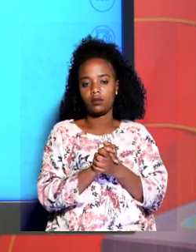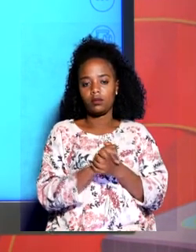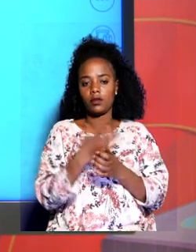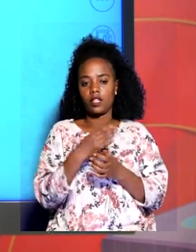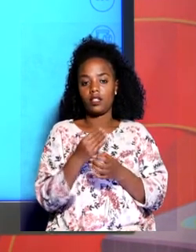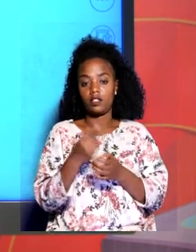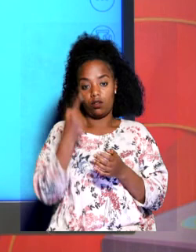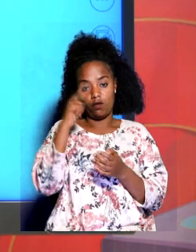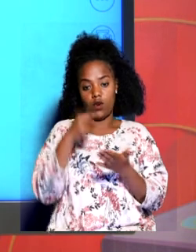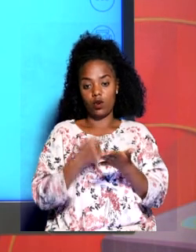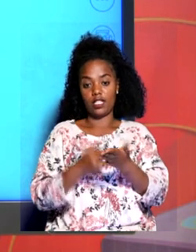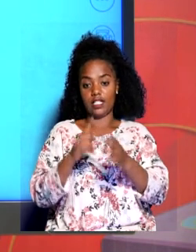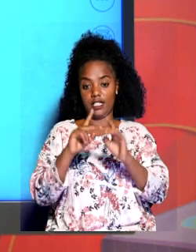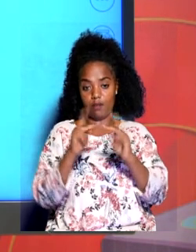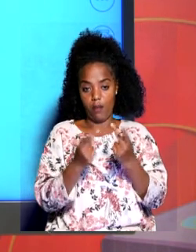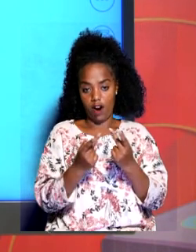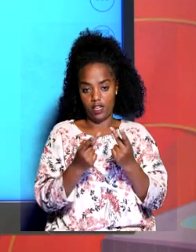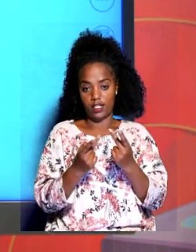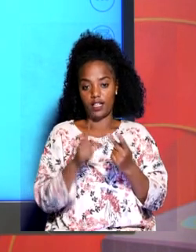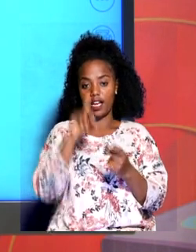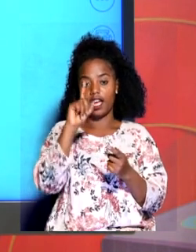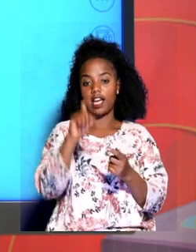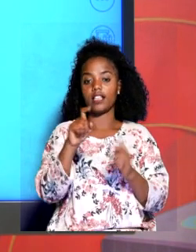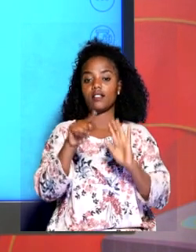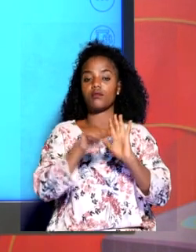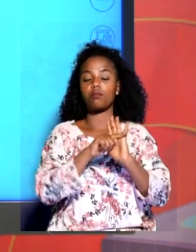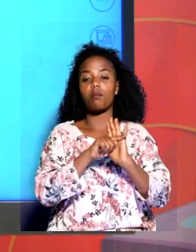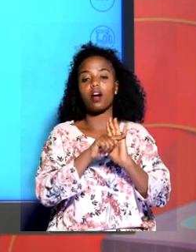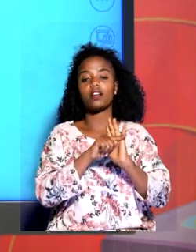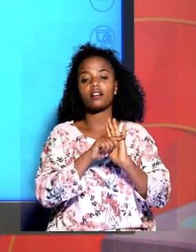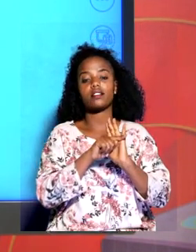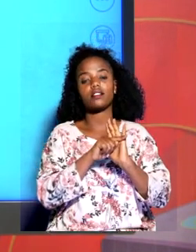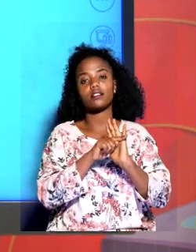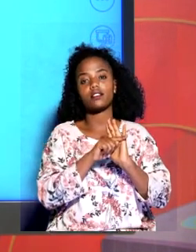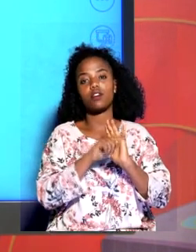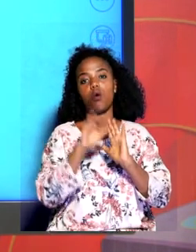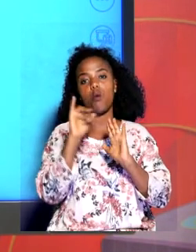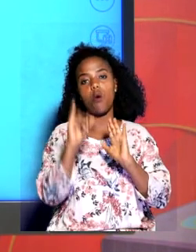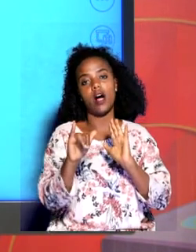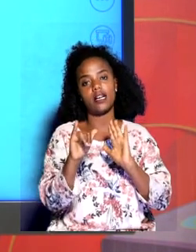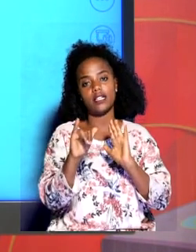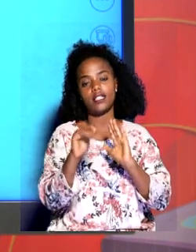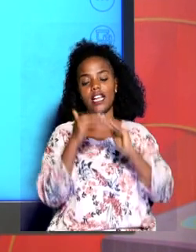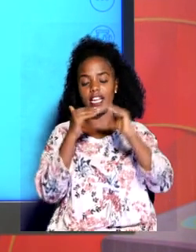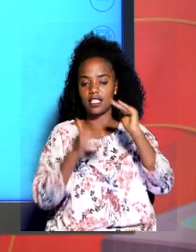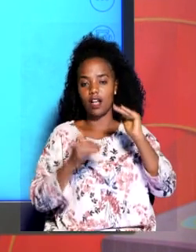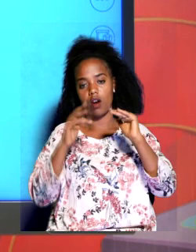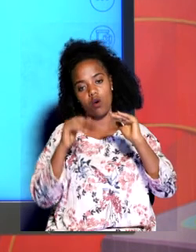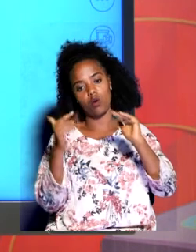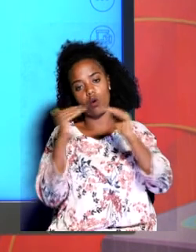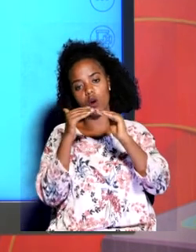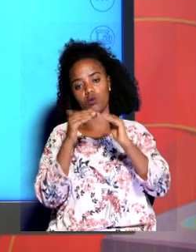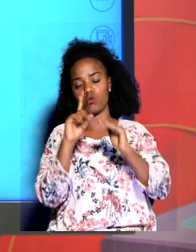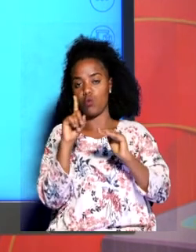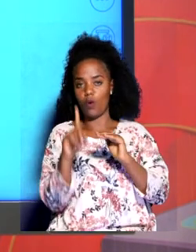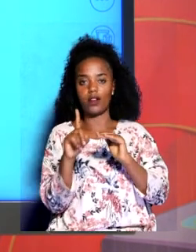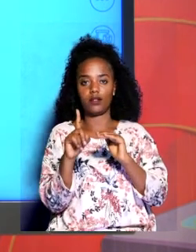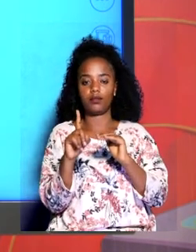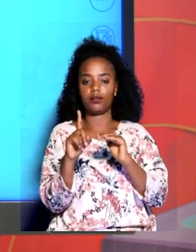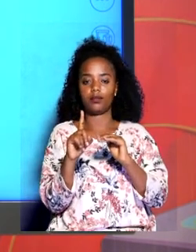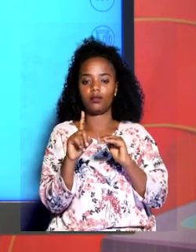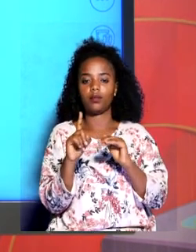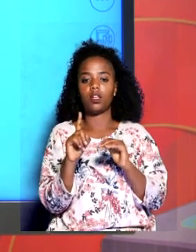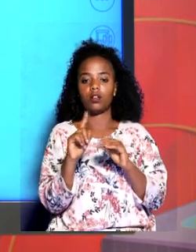And for this part, x minus y less than or equal to 1.